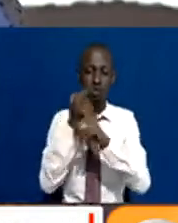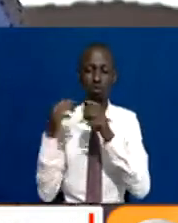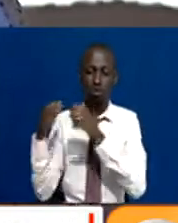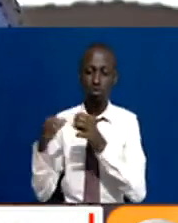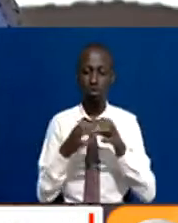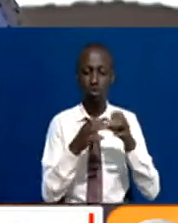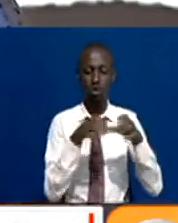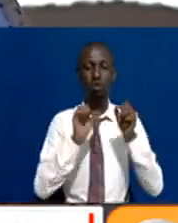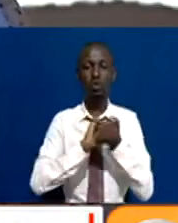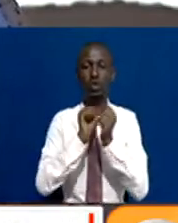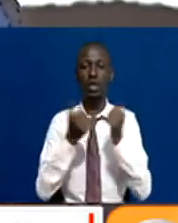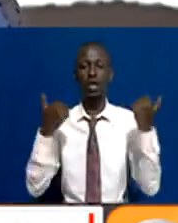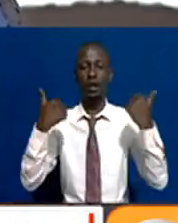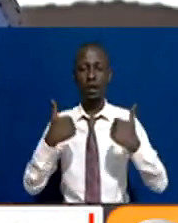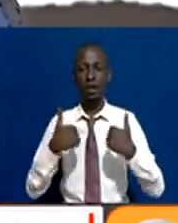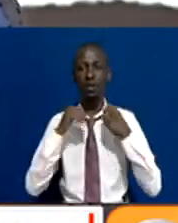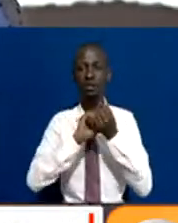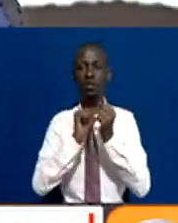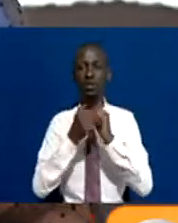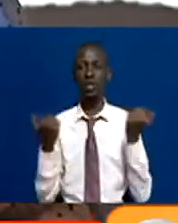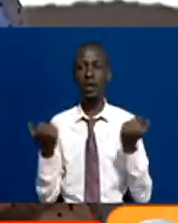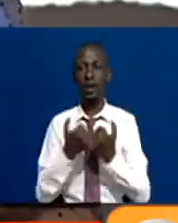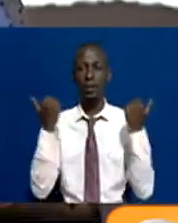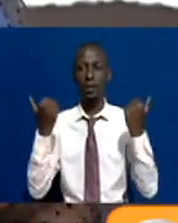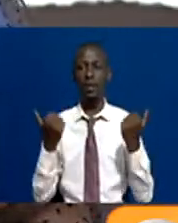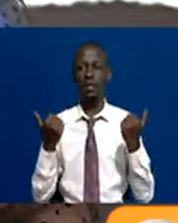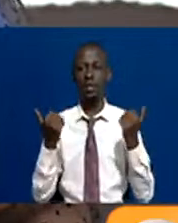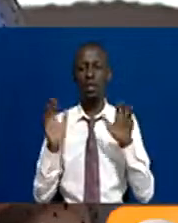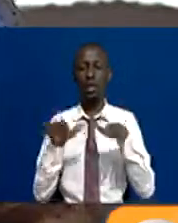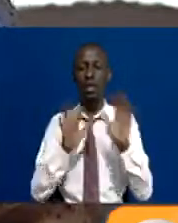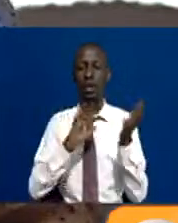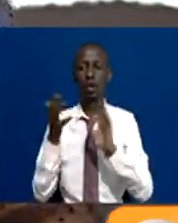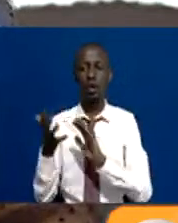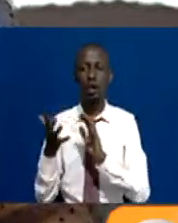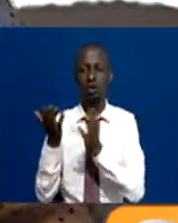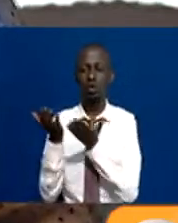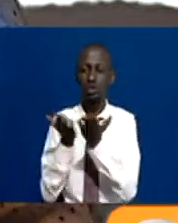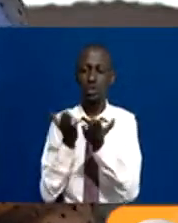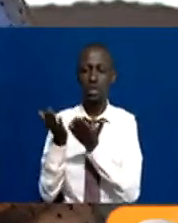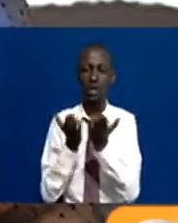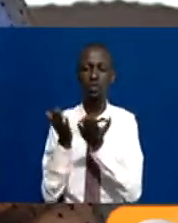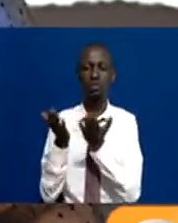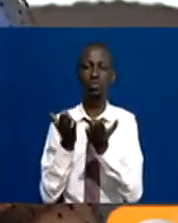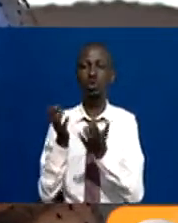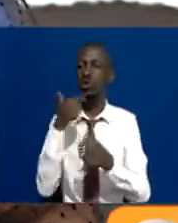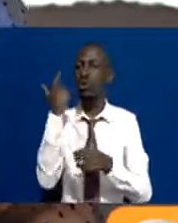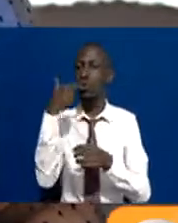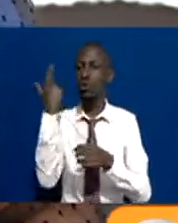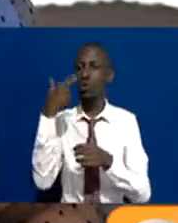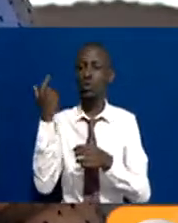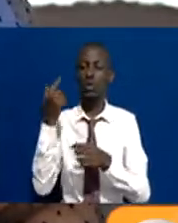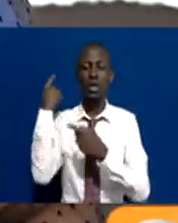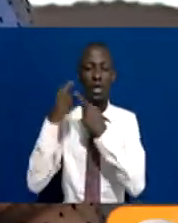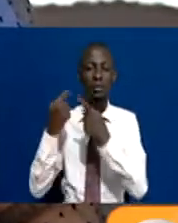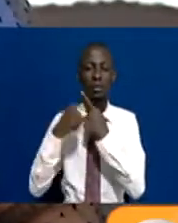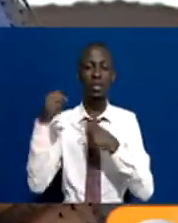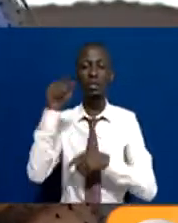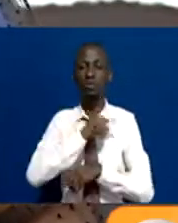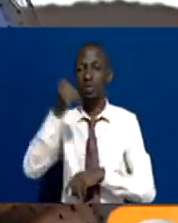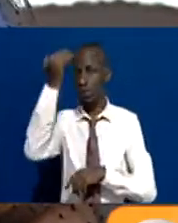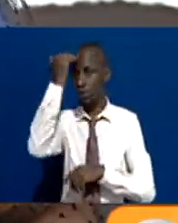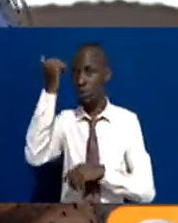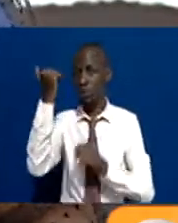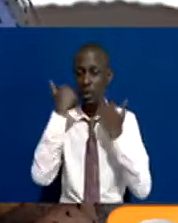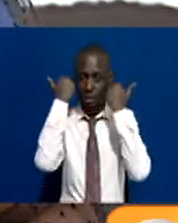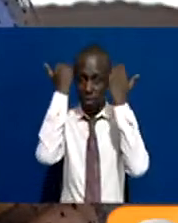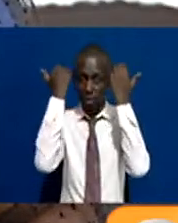about a change, to bring about reforms in the manner in which we treat or provide services to survivors, given that they're already traumatized. Yep. So what